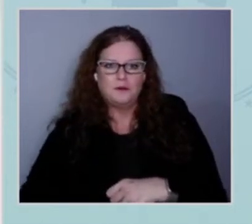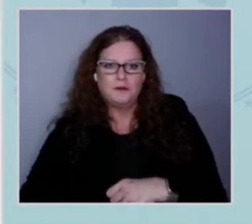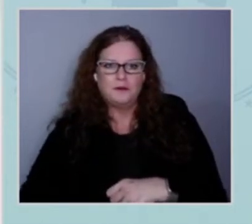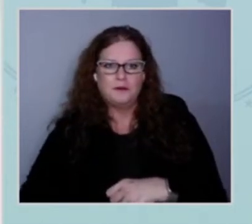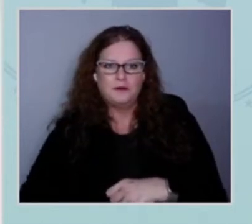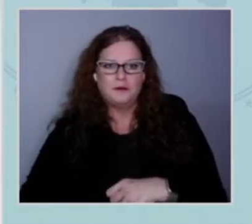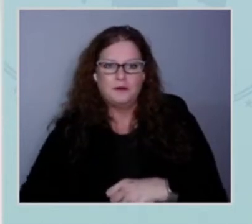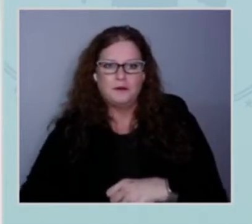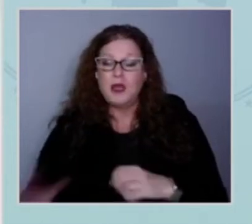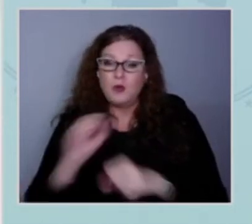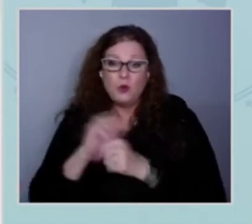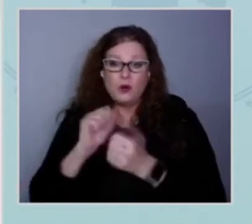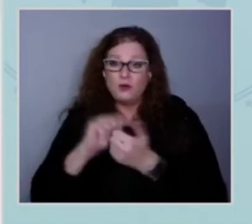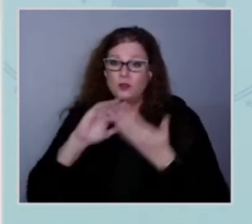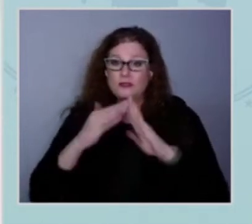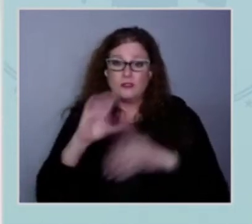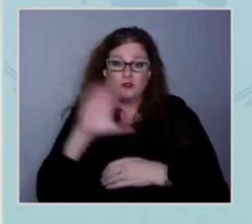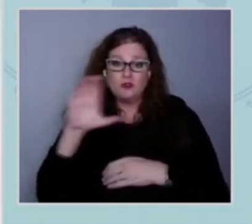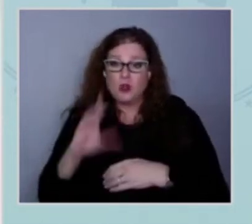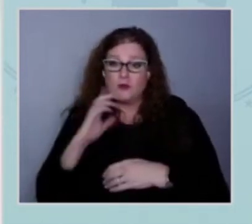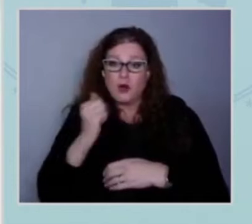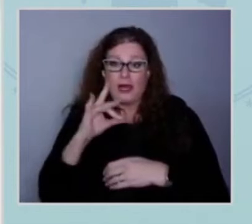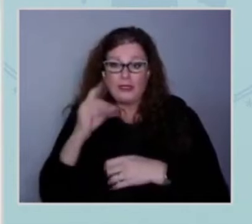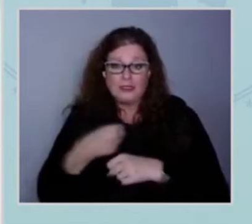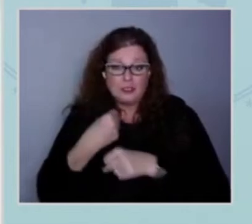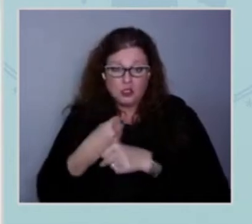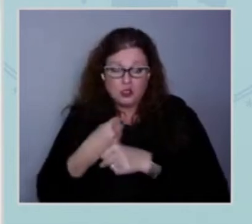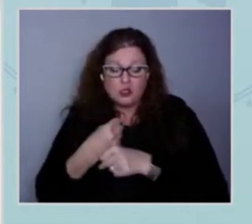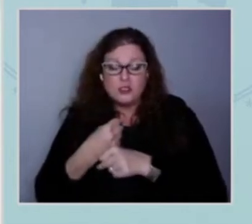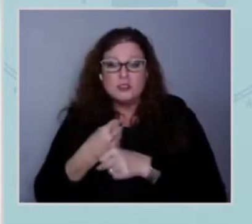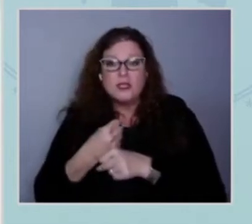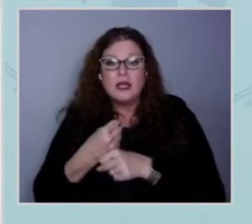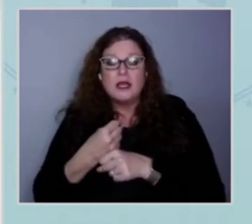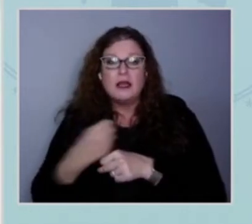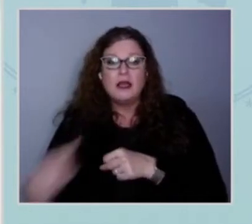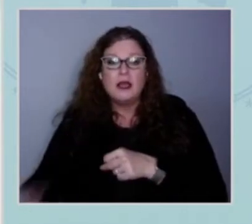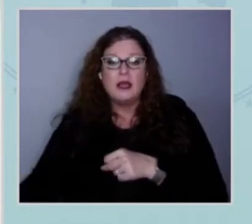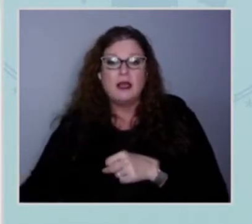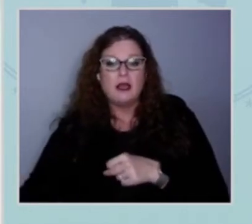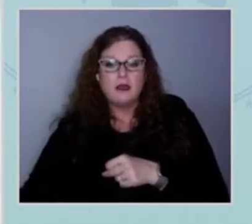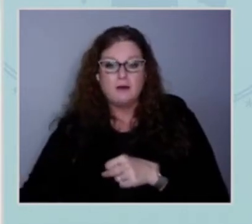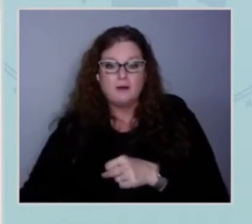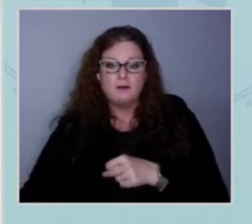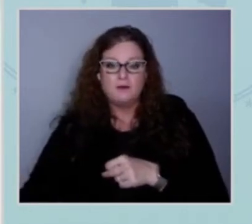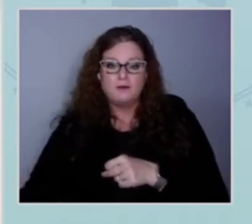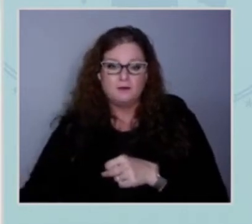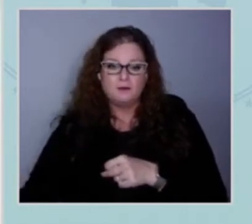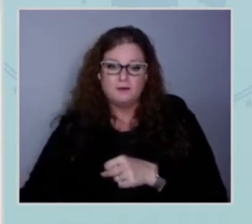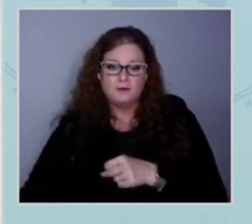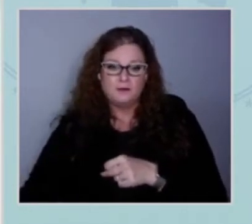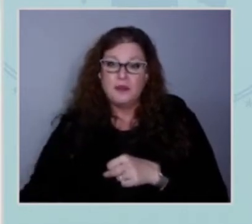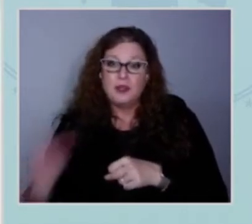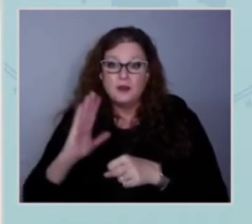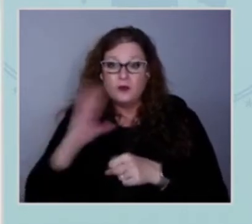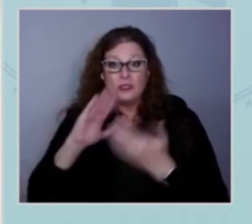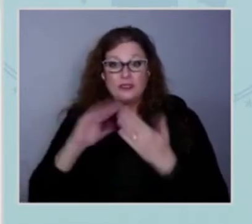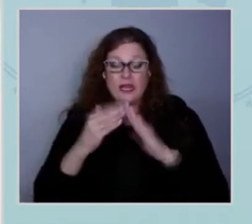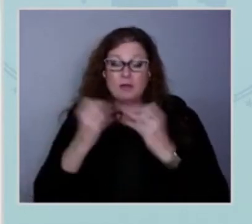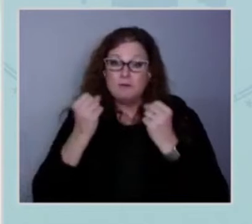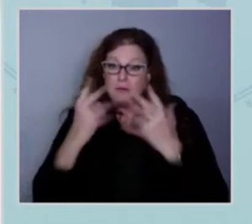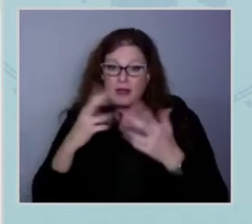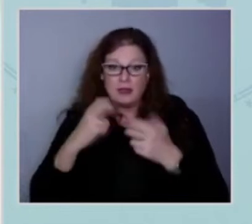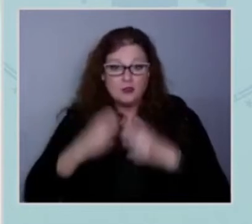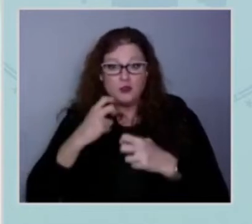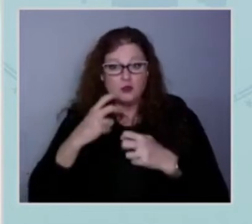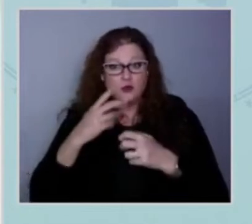win. I've been working for the city of Chicago for 18 years. On and off,